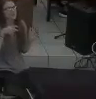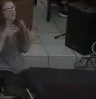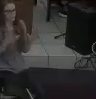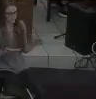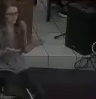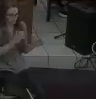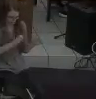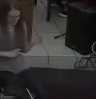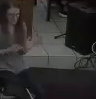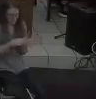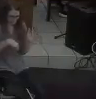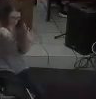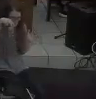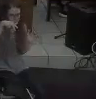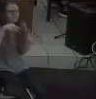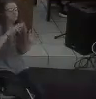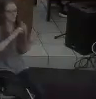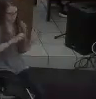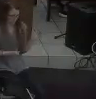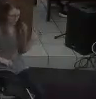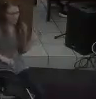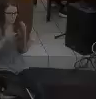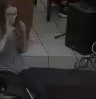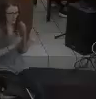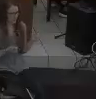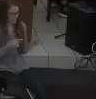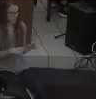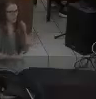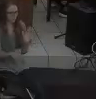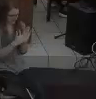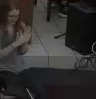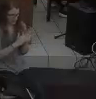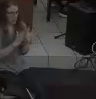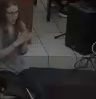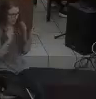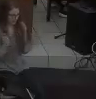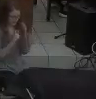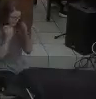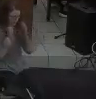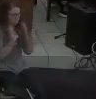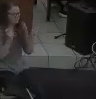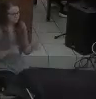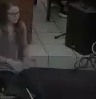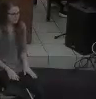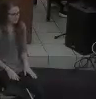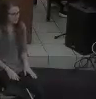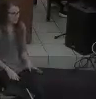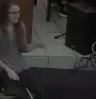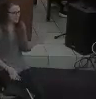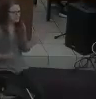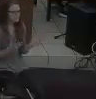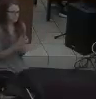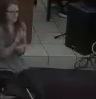risen. Christ will come again. Hallelujah. And I'm going to take a liberty here.